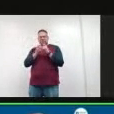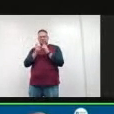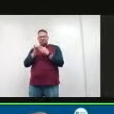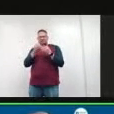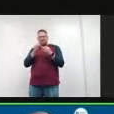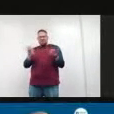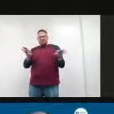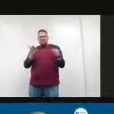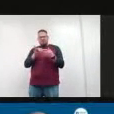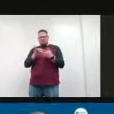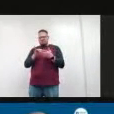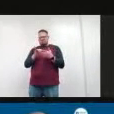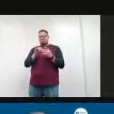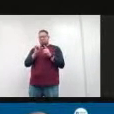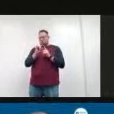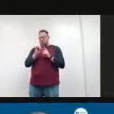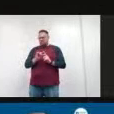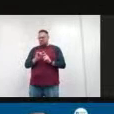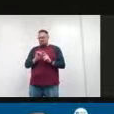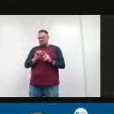Sorry.